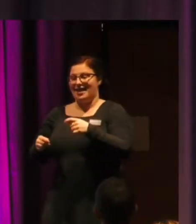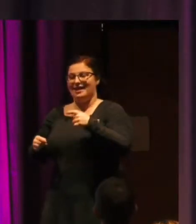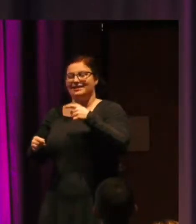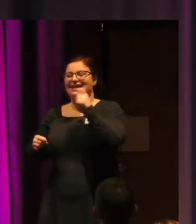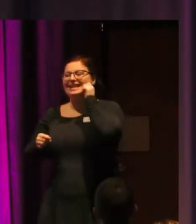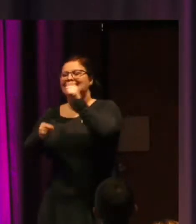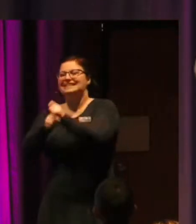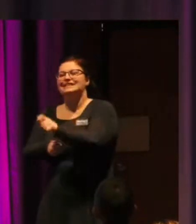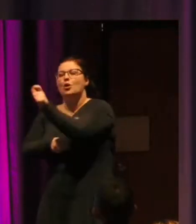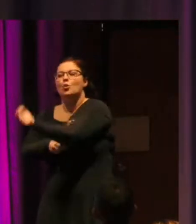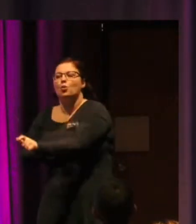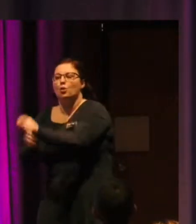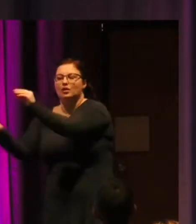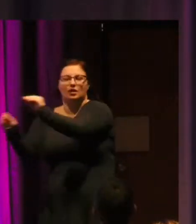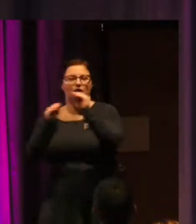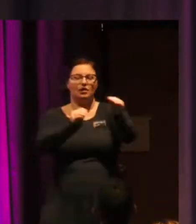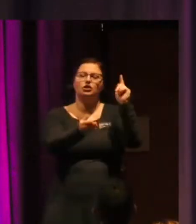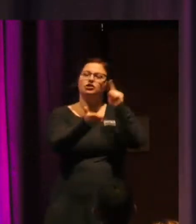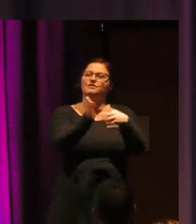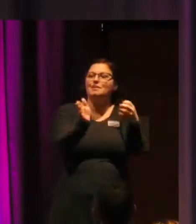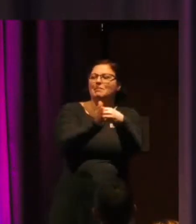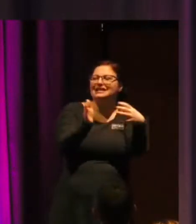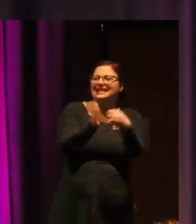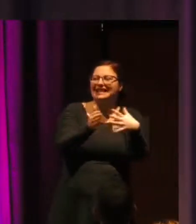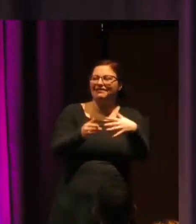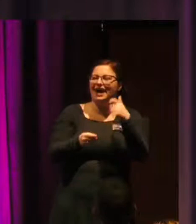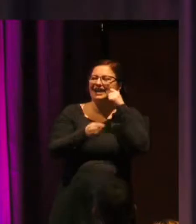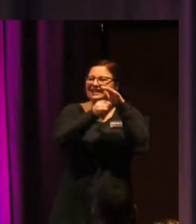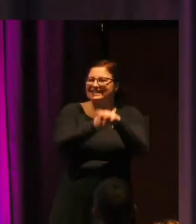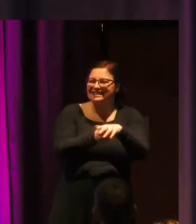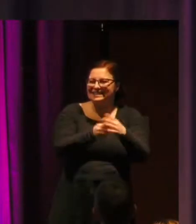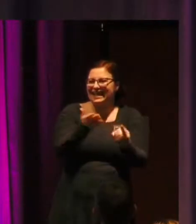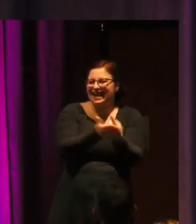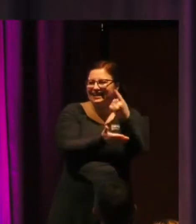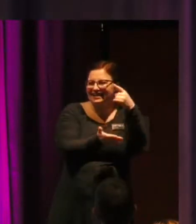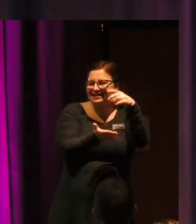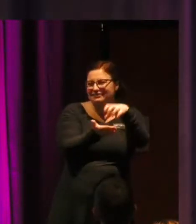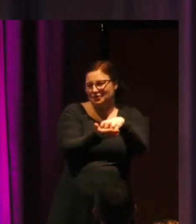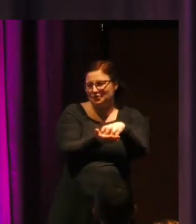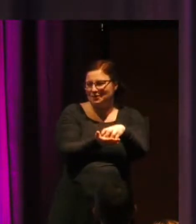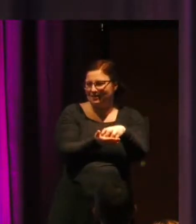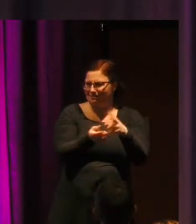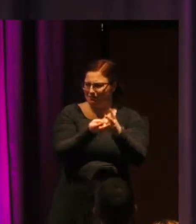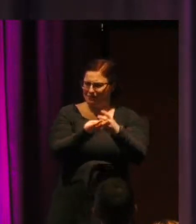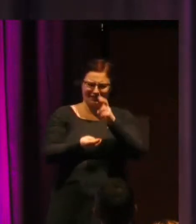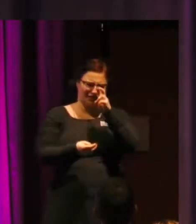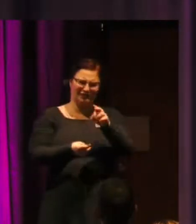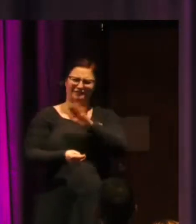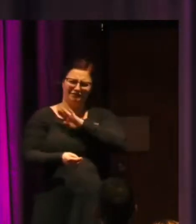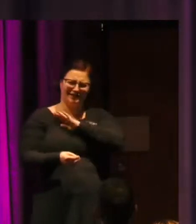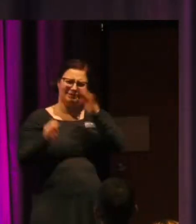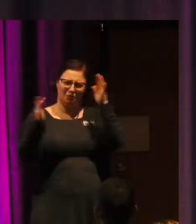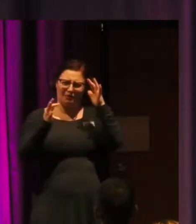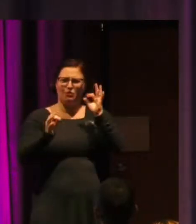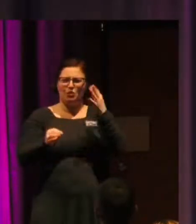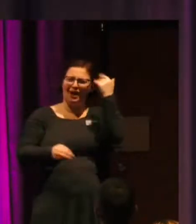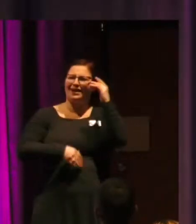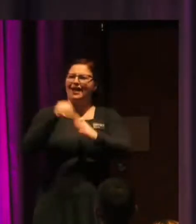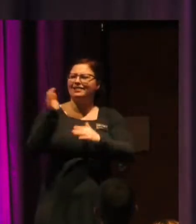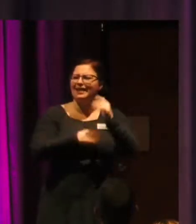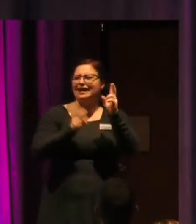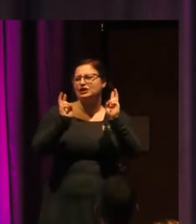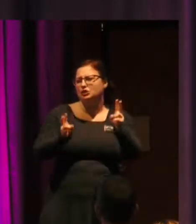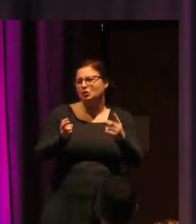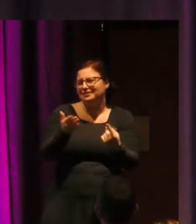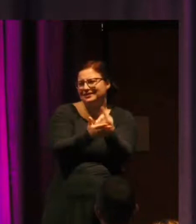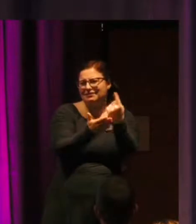to describe a racist phenomenon. So we can see also the difficulty in policing this particular phenomenon online.